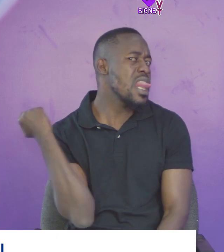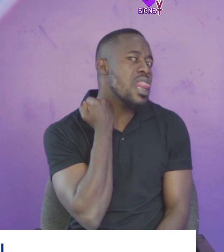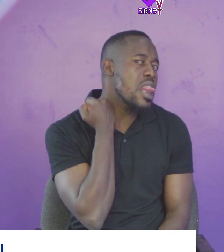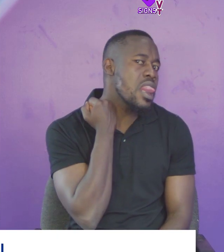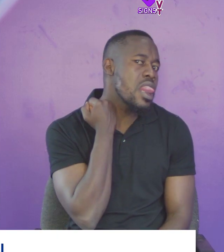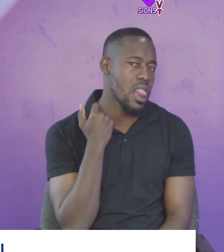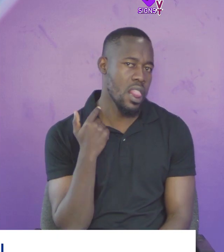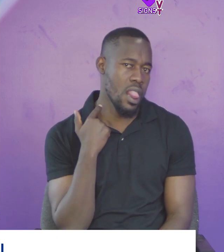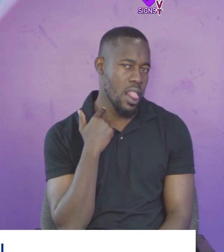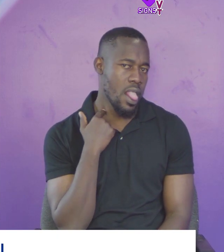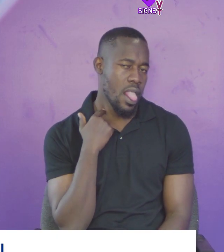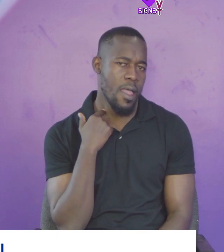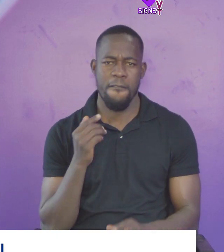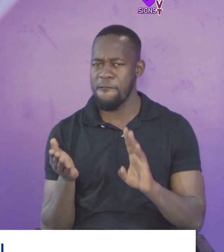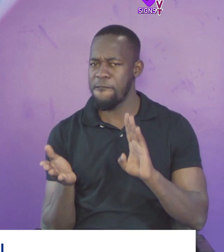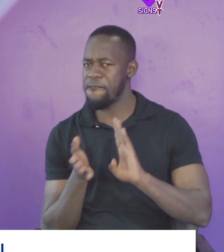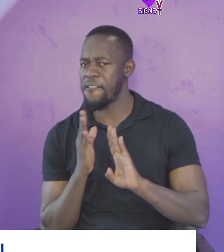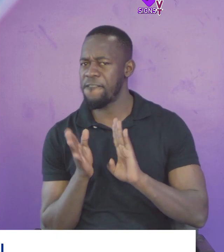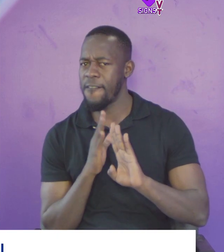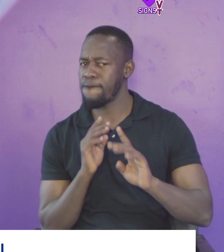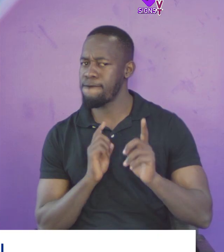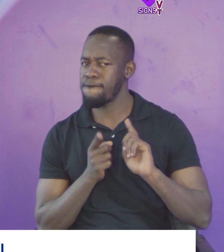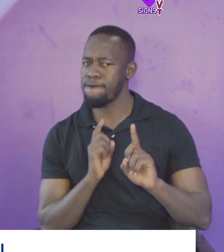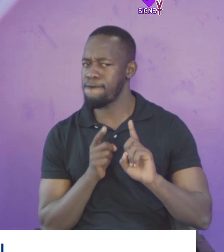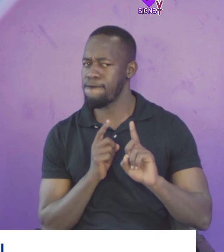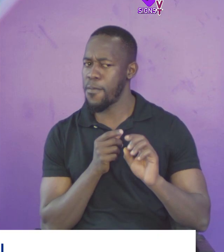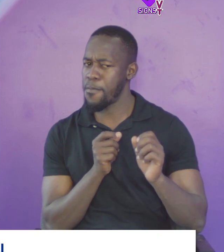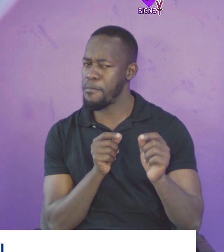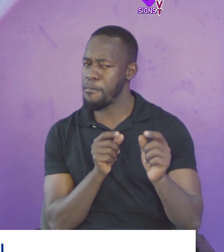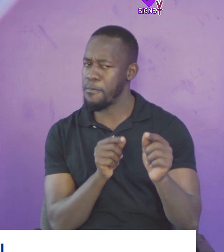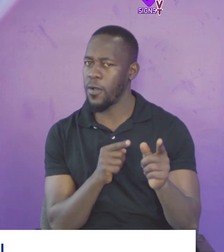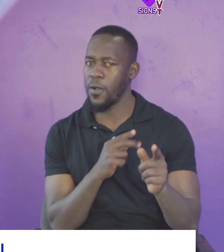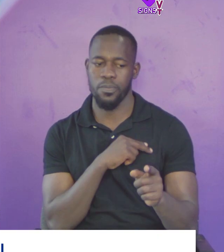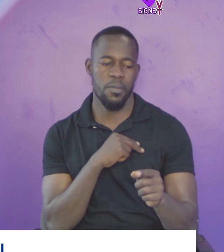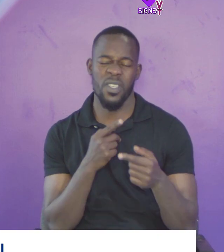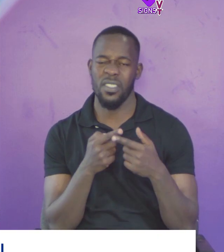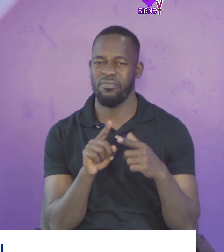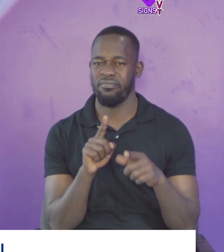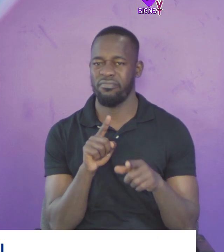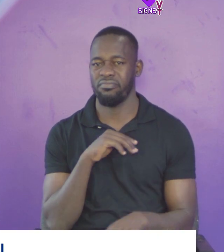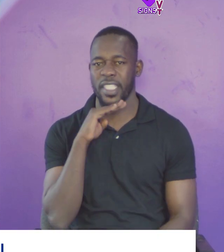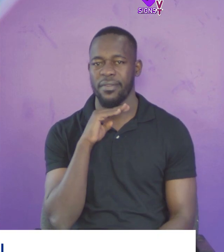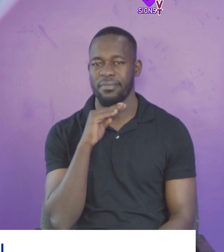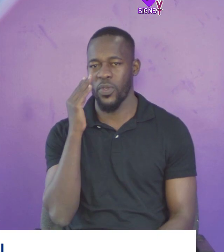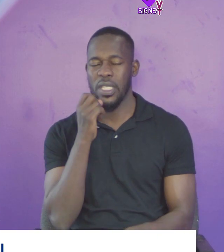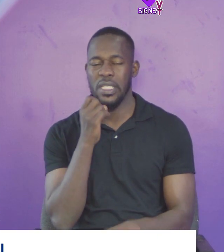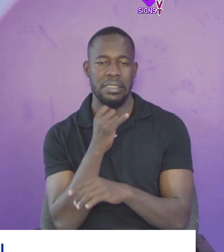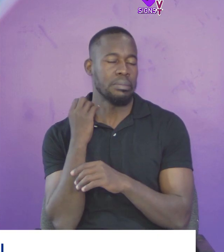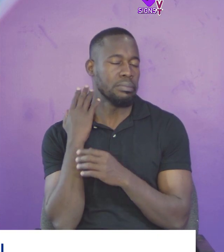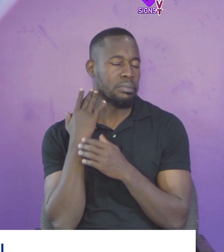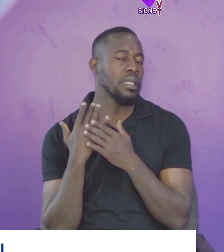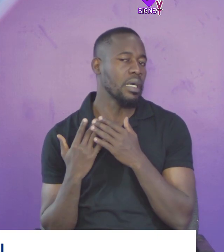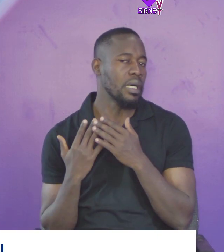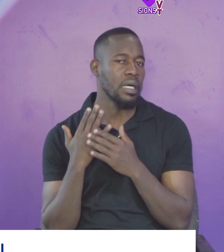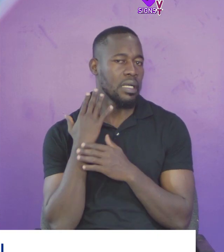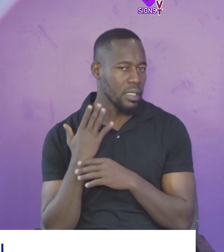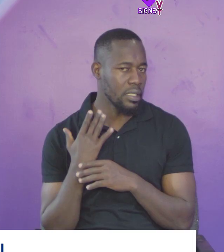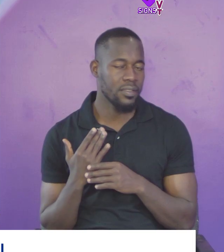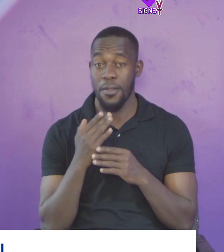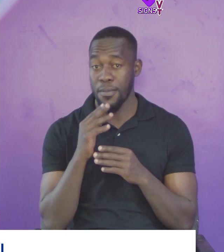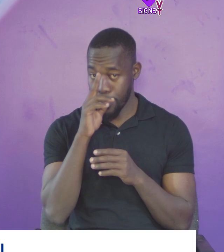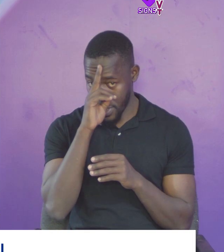He was rushed to hospital but later died from the injuries. Police have intensified